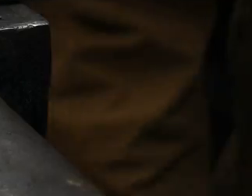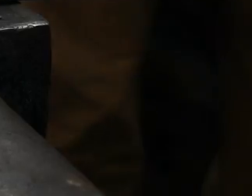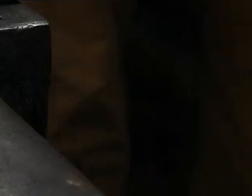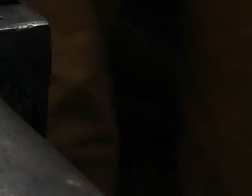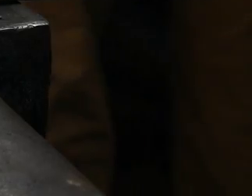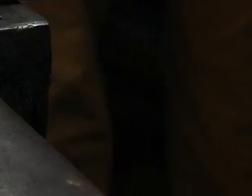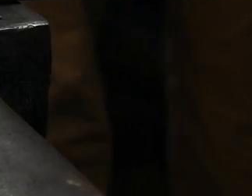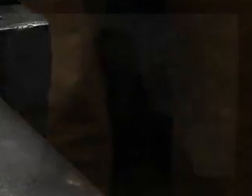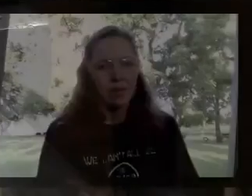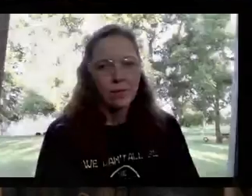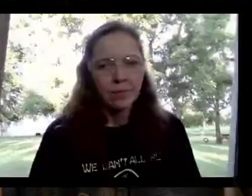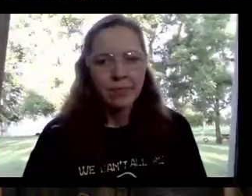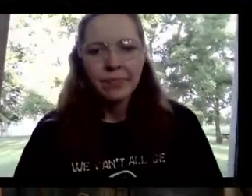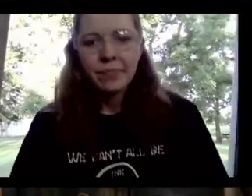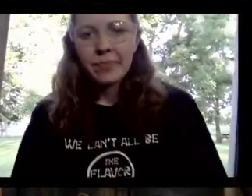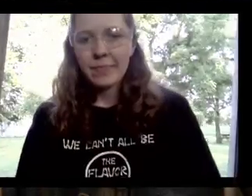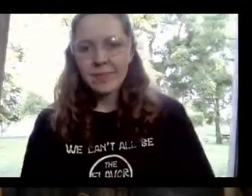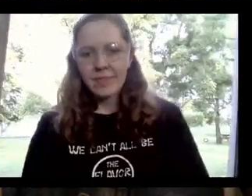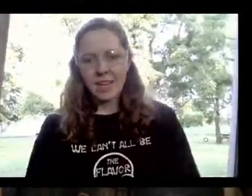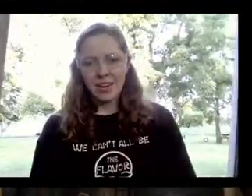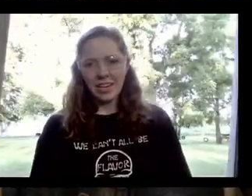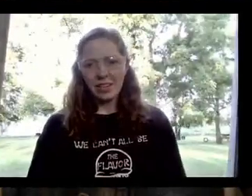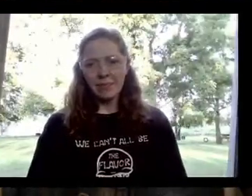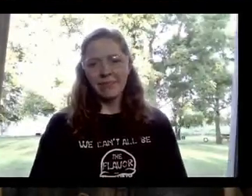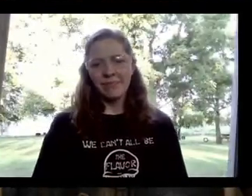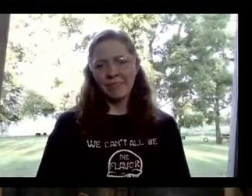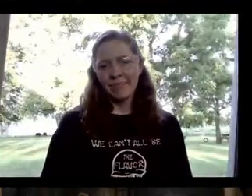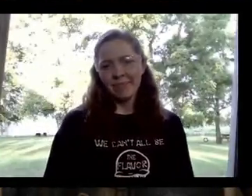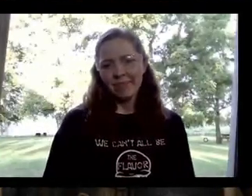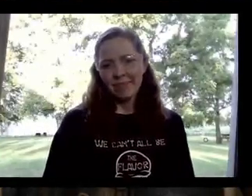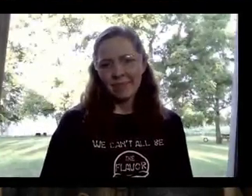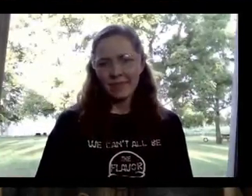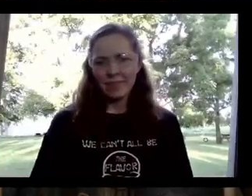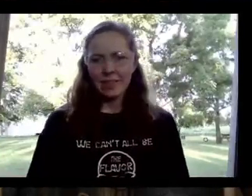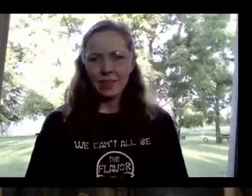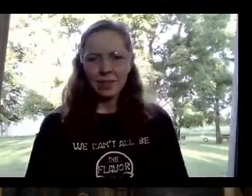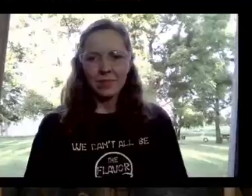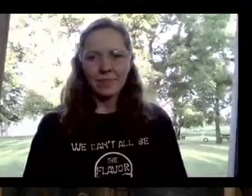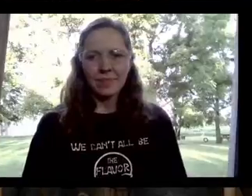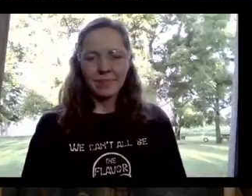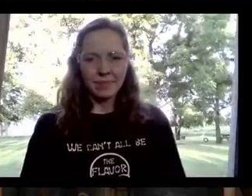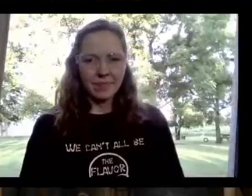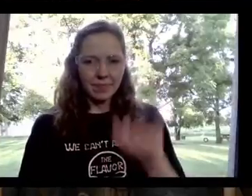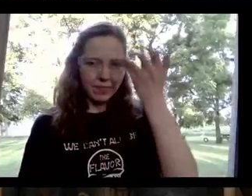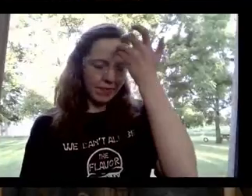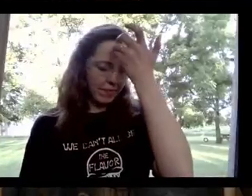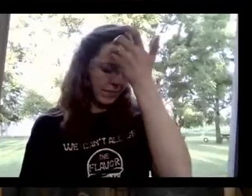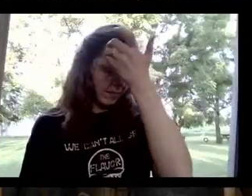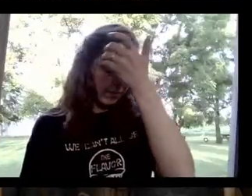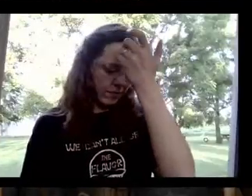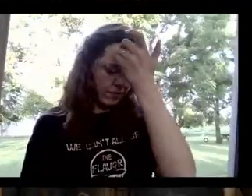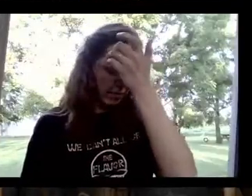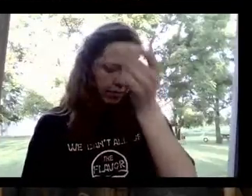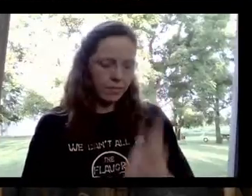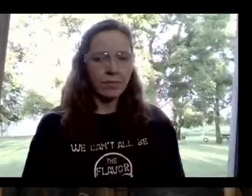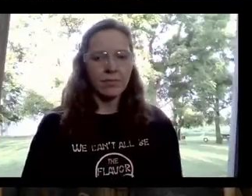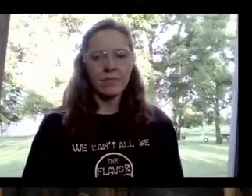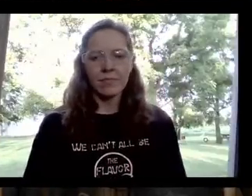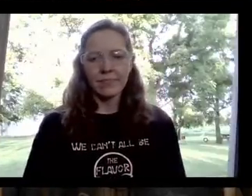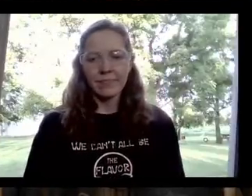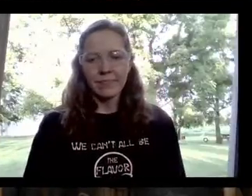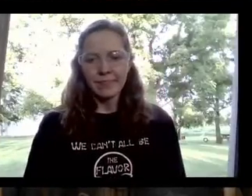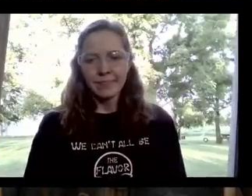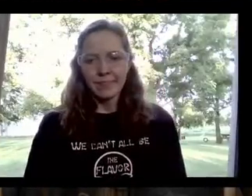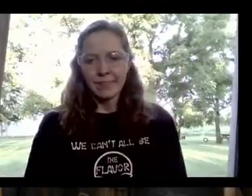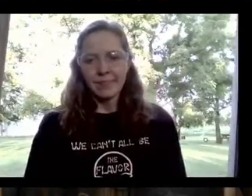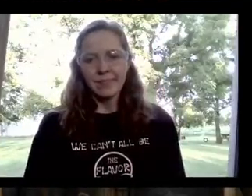We'll take one more heat on that and get that cut off. Alrighty. By the way, thank you all, everybody, so much for being part of the stream. You really do